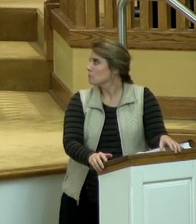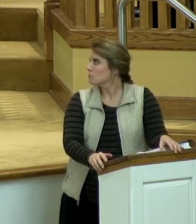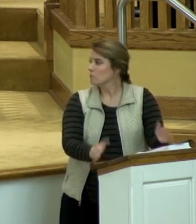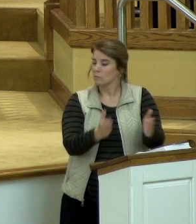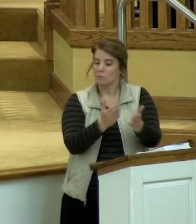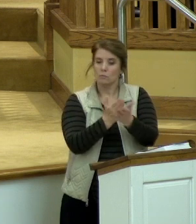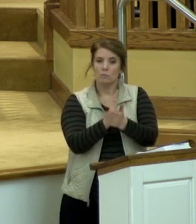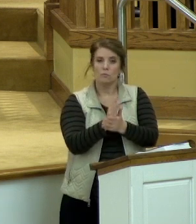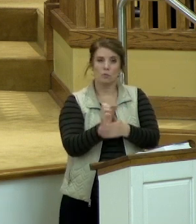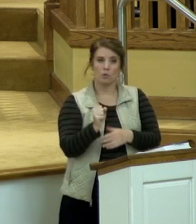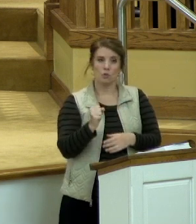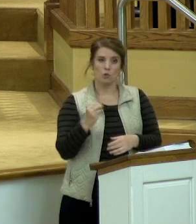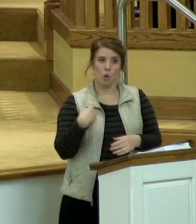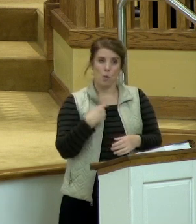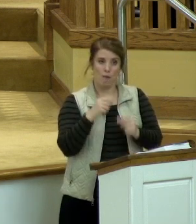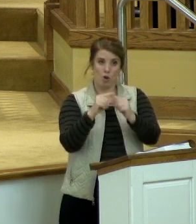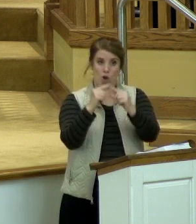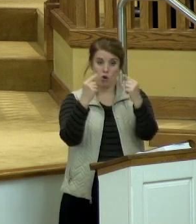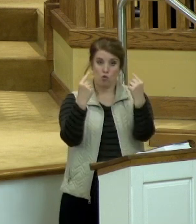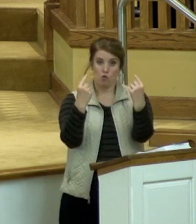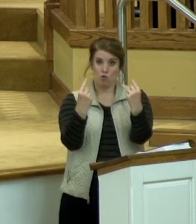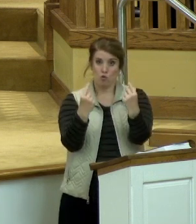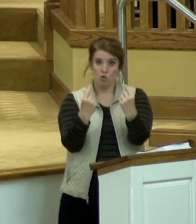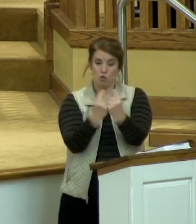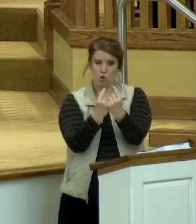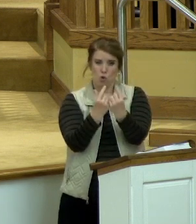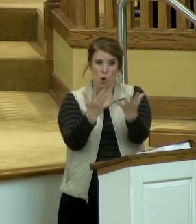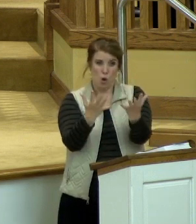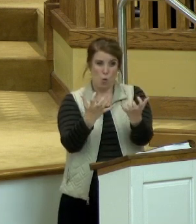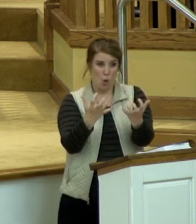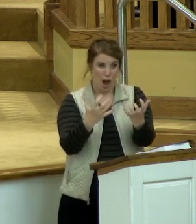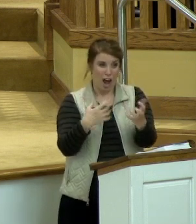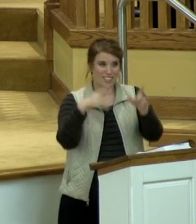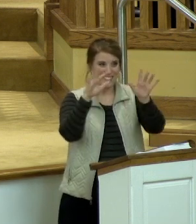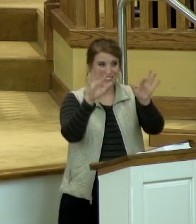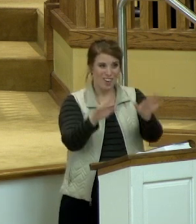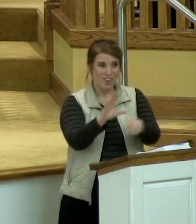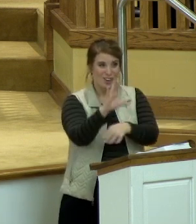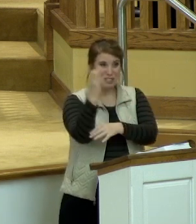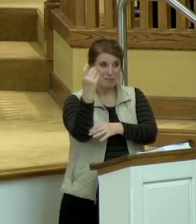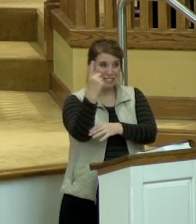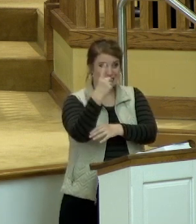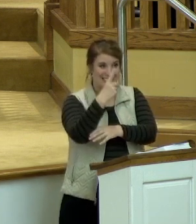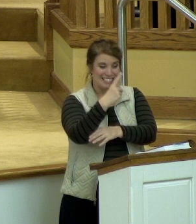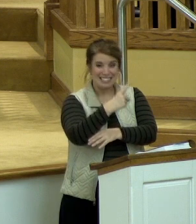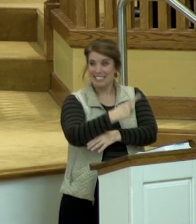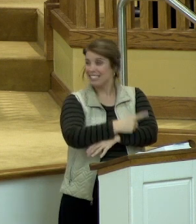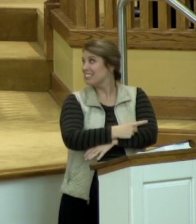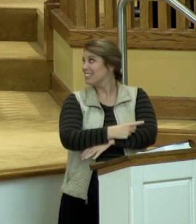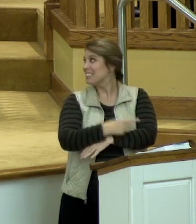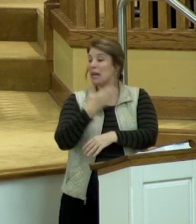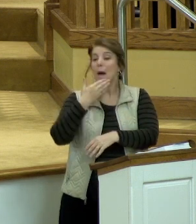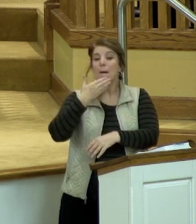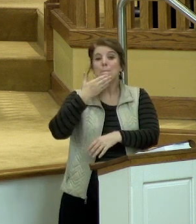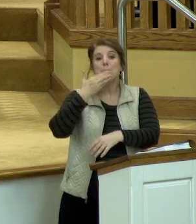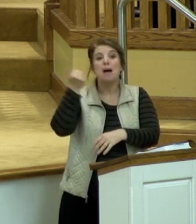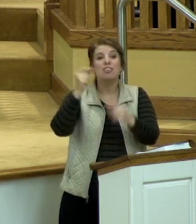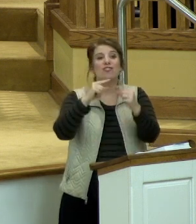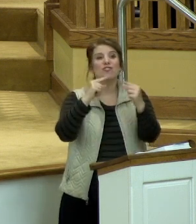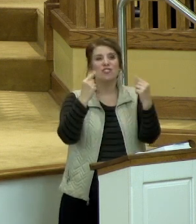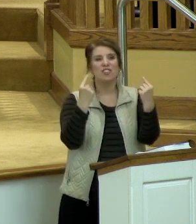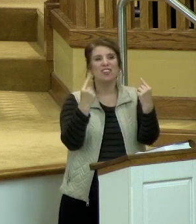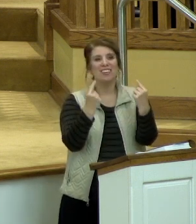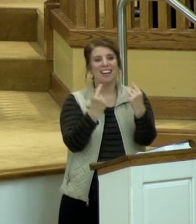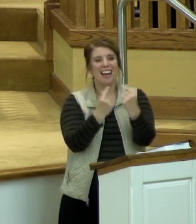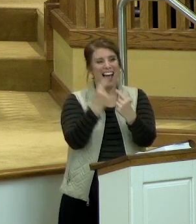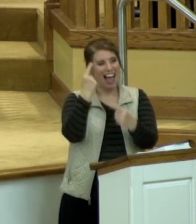All right, so we had the group that was, we wanted to snow on Christmas Day, and that was probably the best group. And I